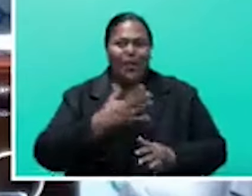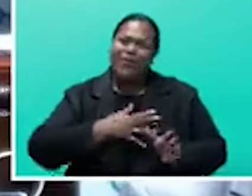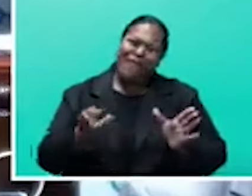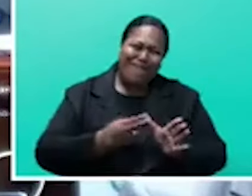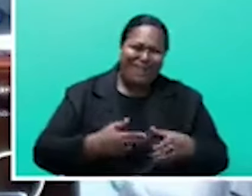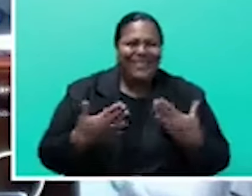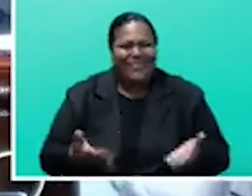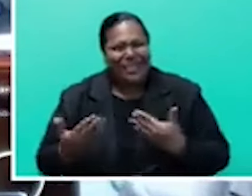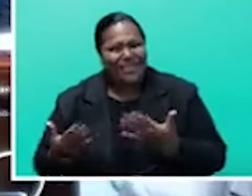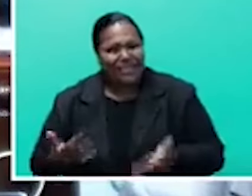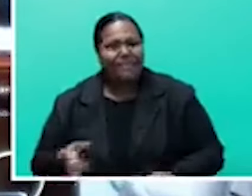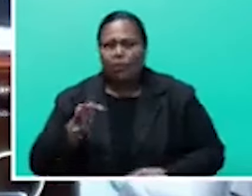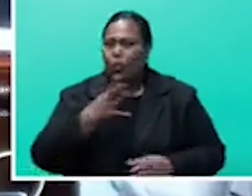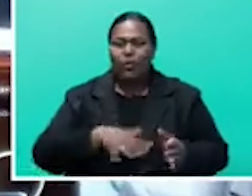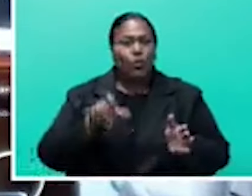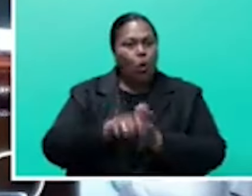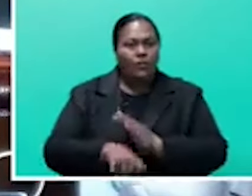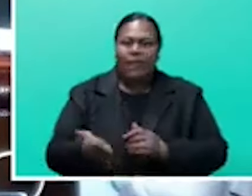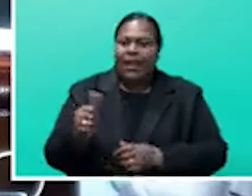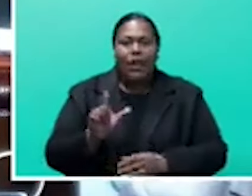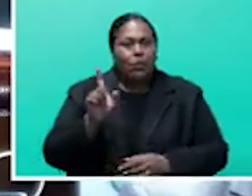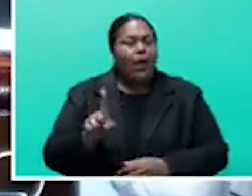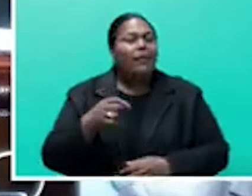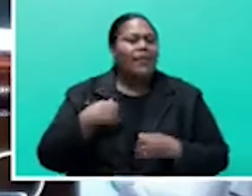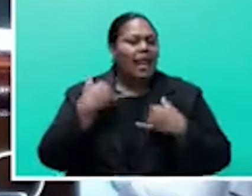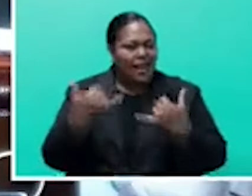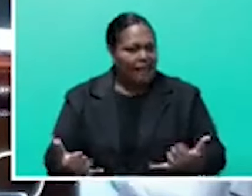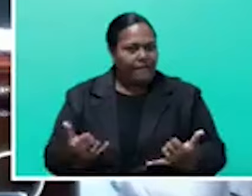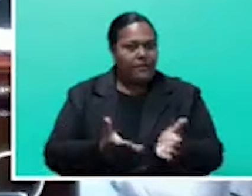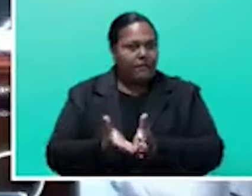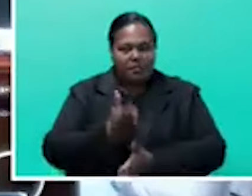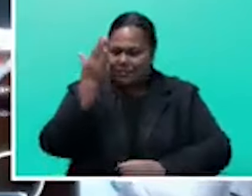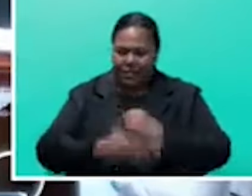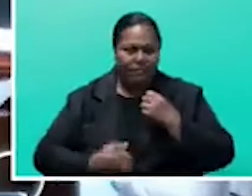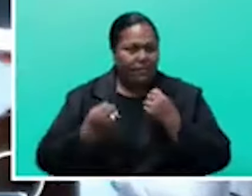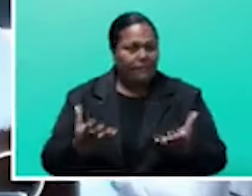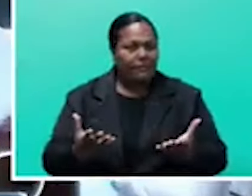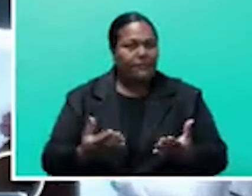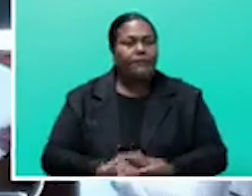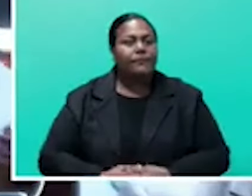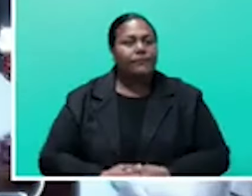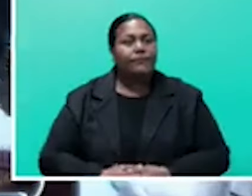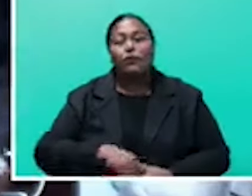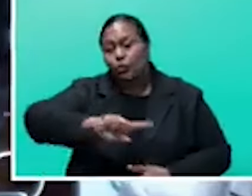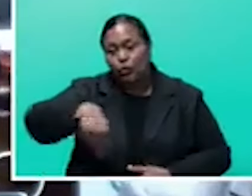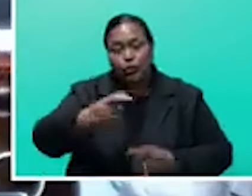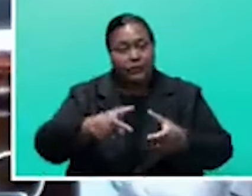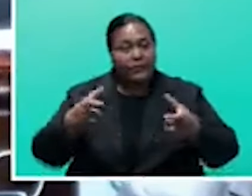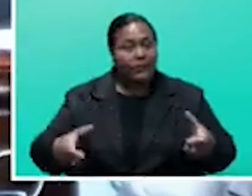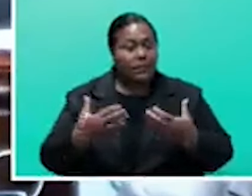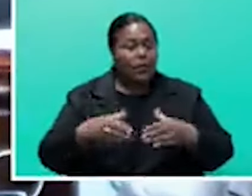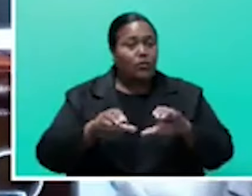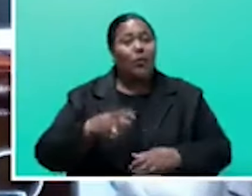left everything, including the services, undelivered. Suba City Council, Mr. Speaker, say